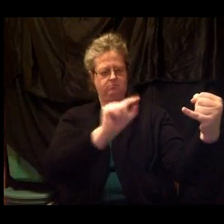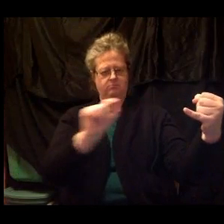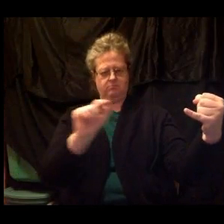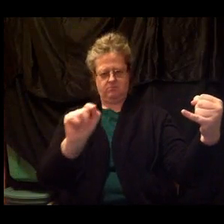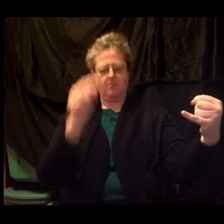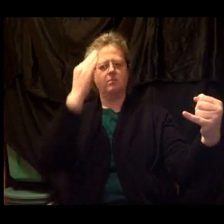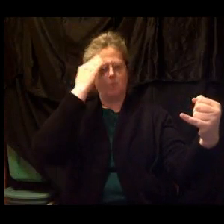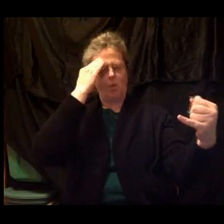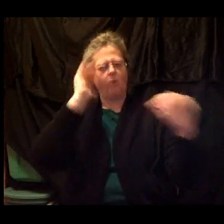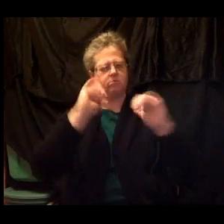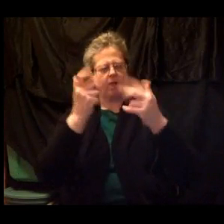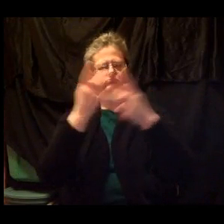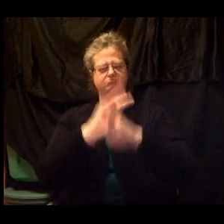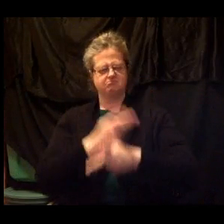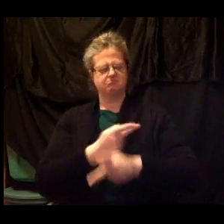Now,